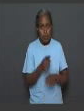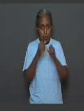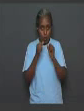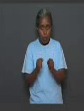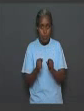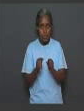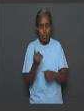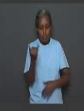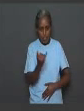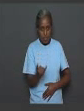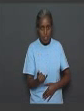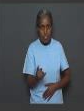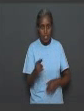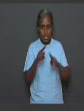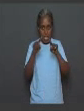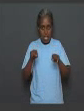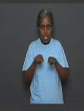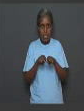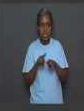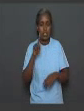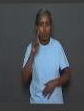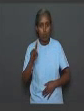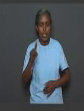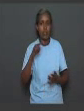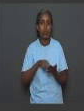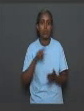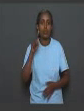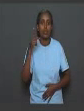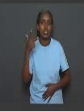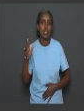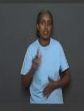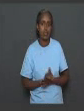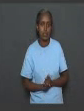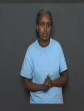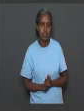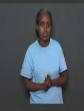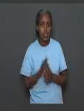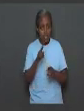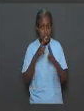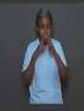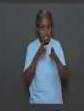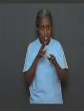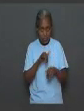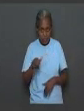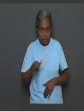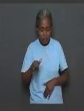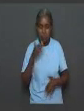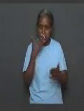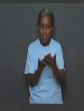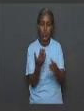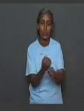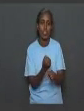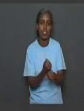The probability of drawing an ace is 1 in 13. If that was your